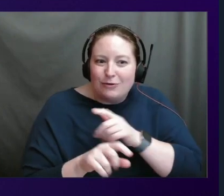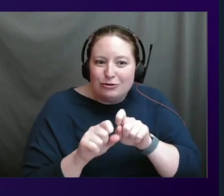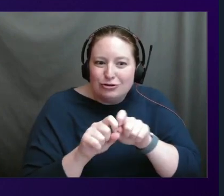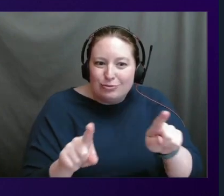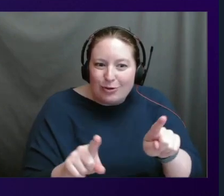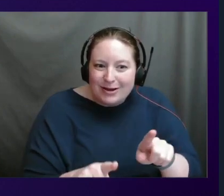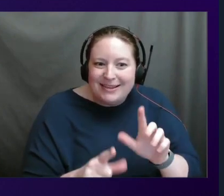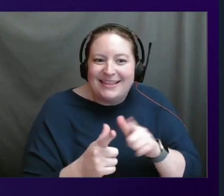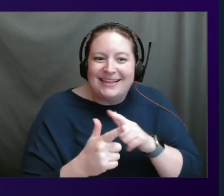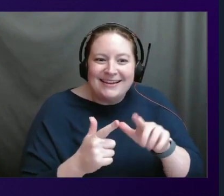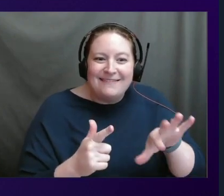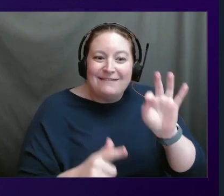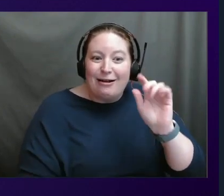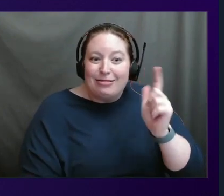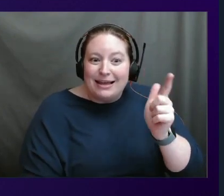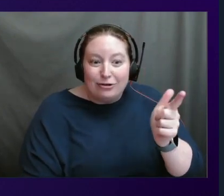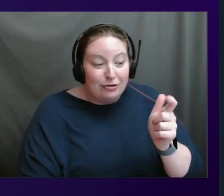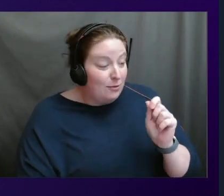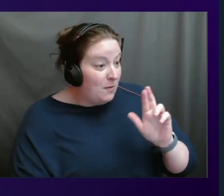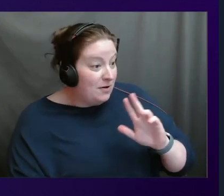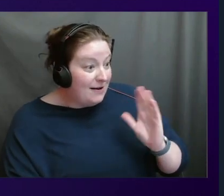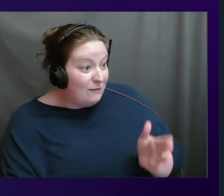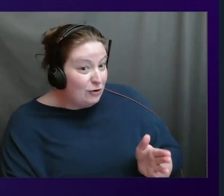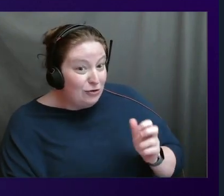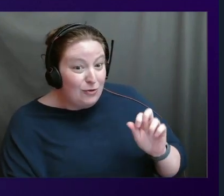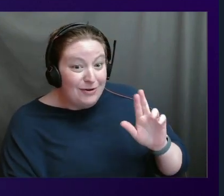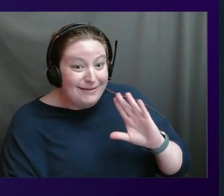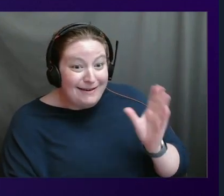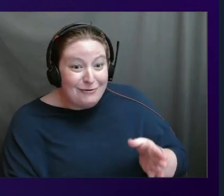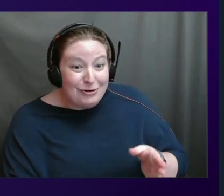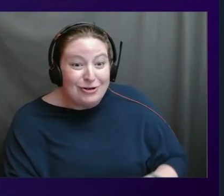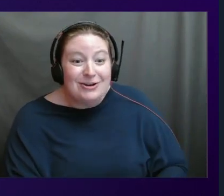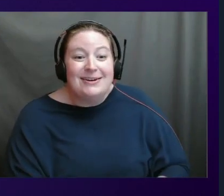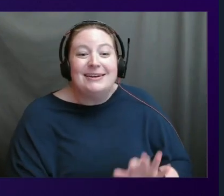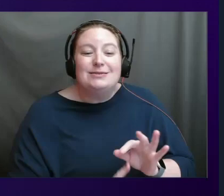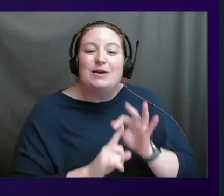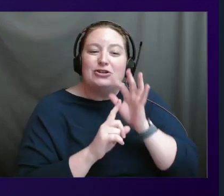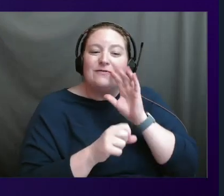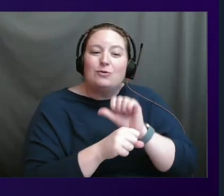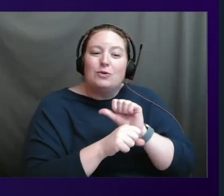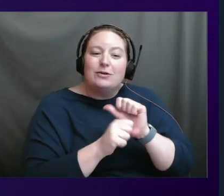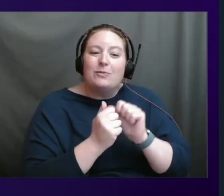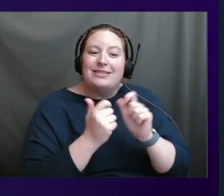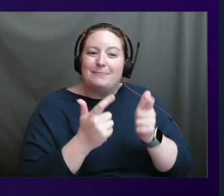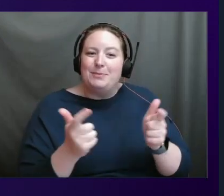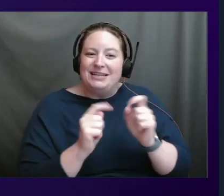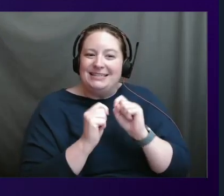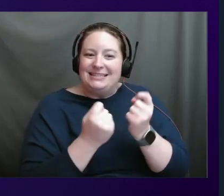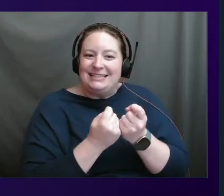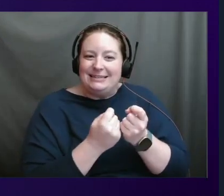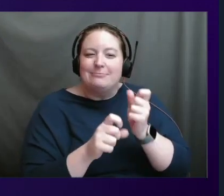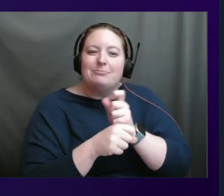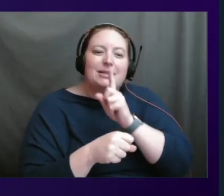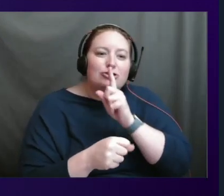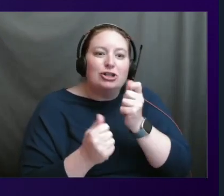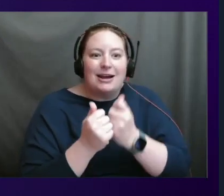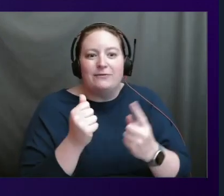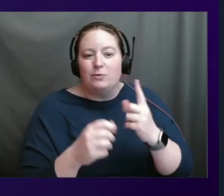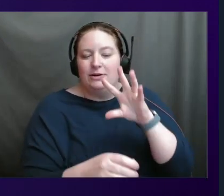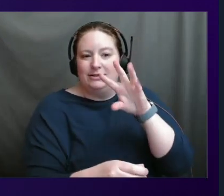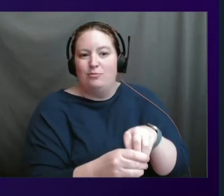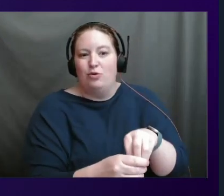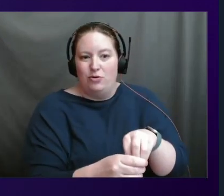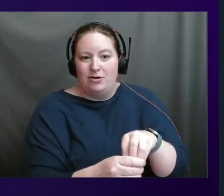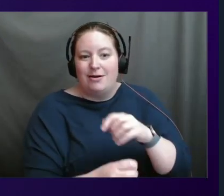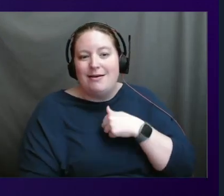later. Or never are found. Or, yeah. Especially if you're working with a big team, it's just making sure that everyone's on board. And I certainly am known